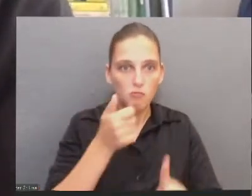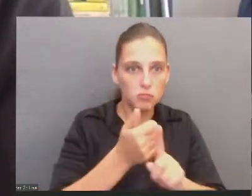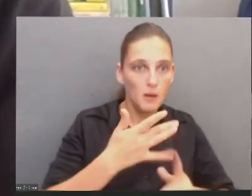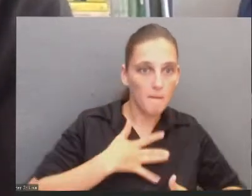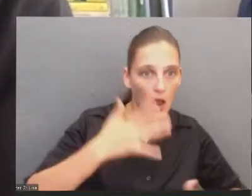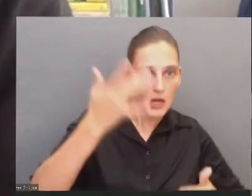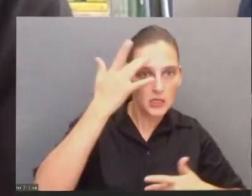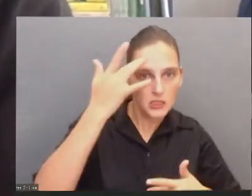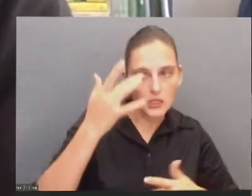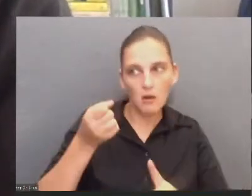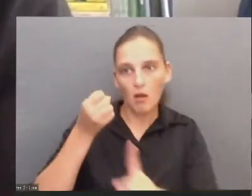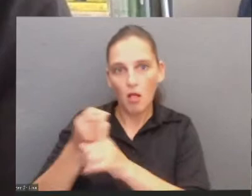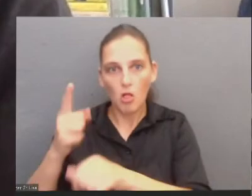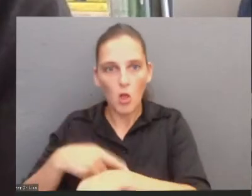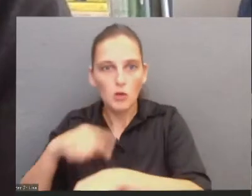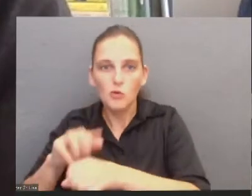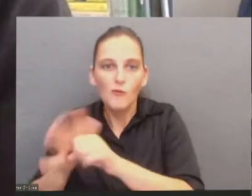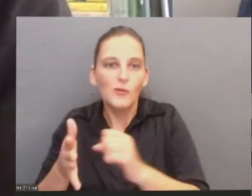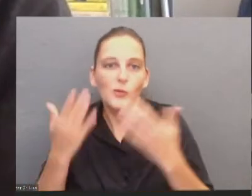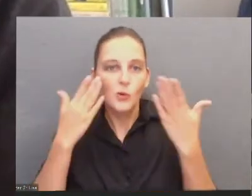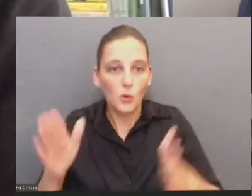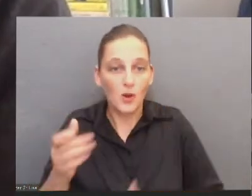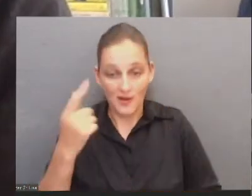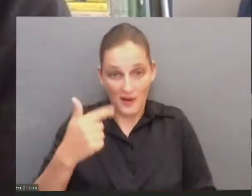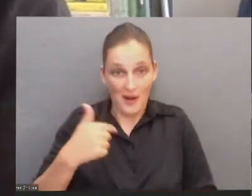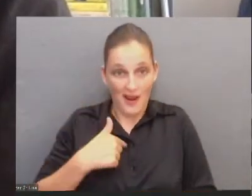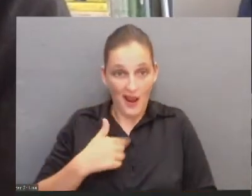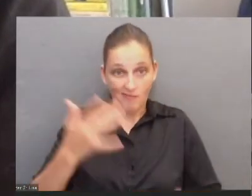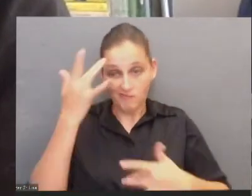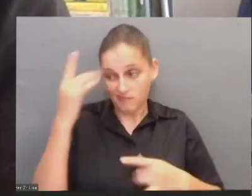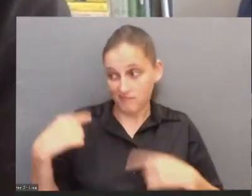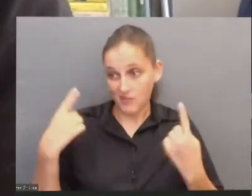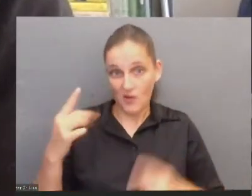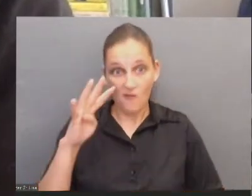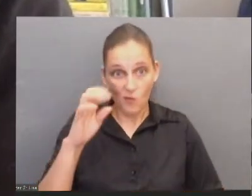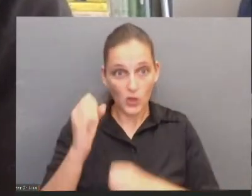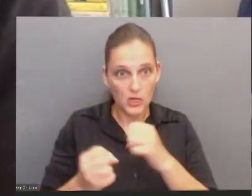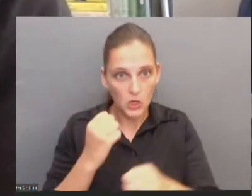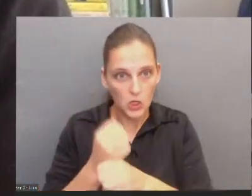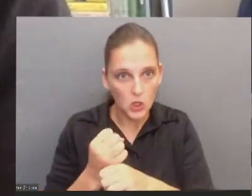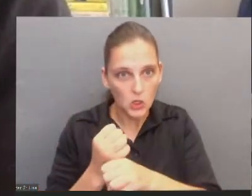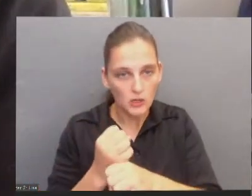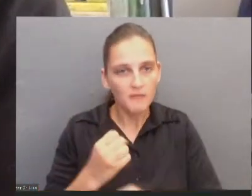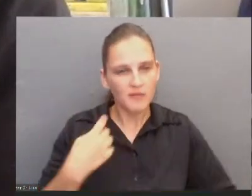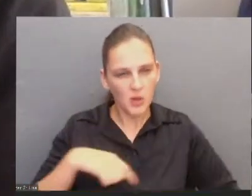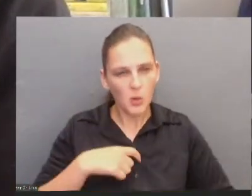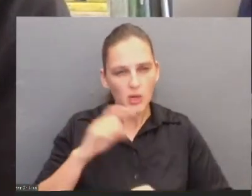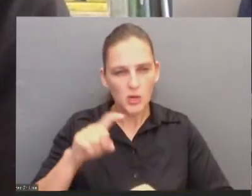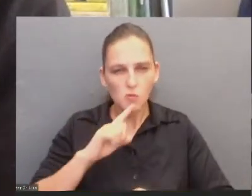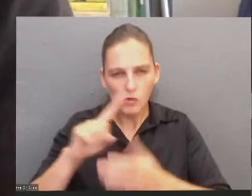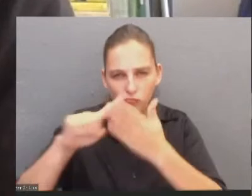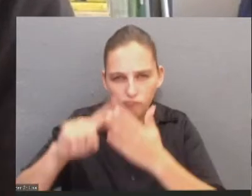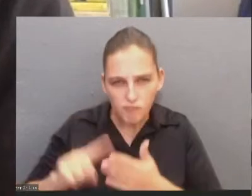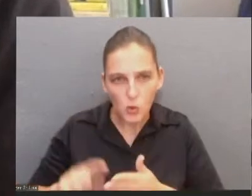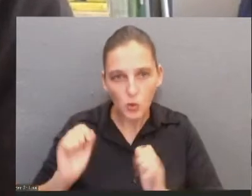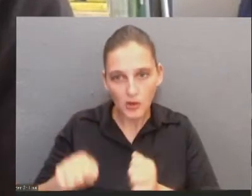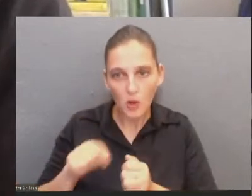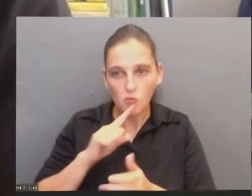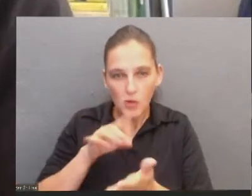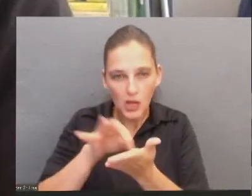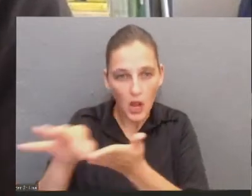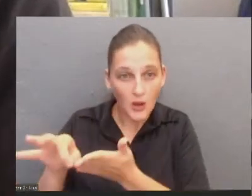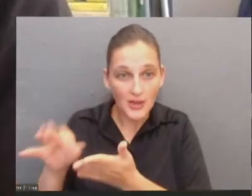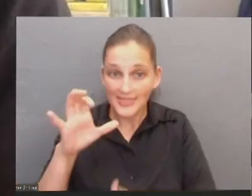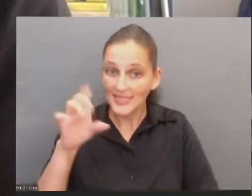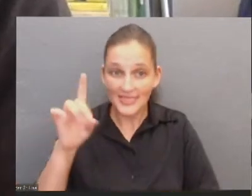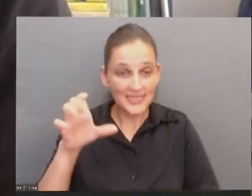been over 40 years. We need a case definition so that we can be counted. The CDC needs to get on this immediately. We must